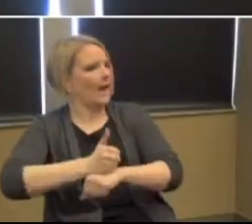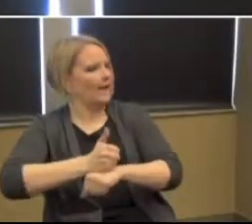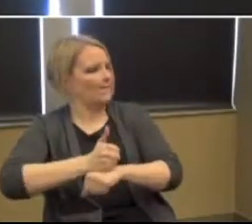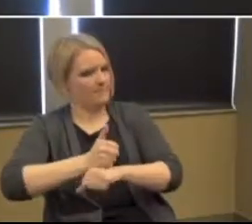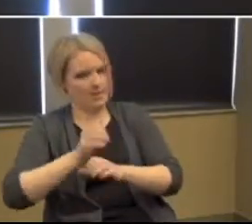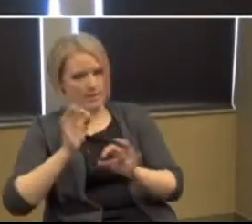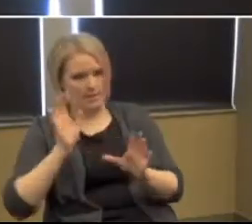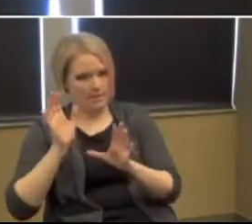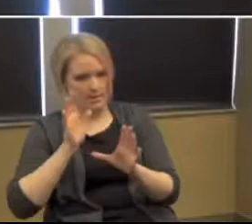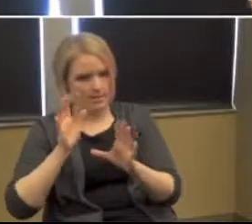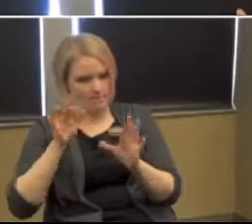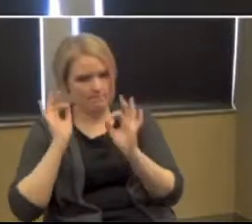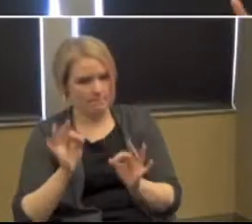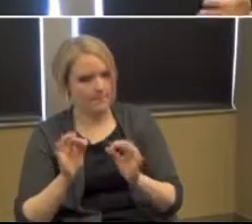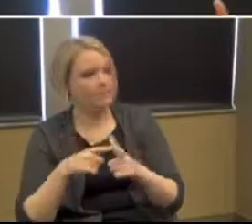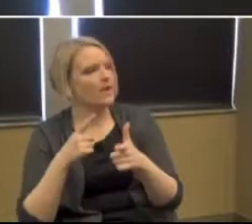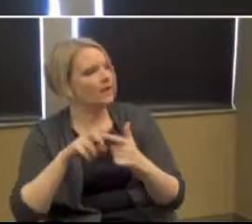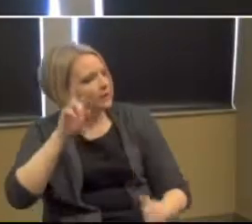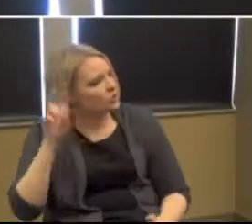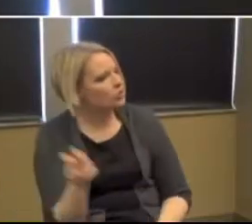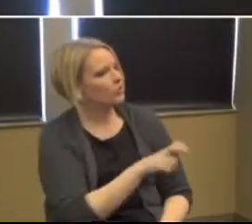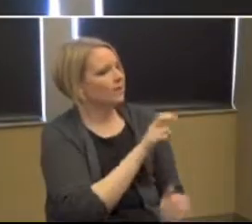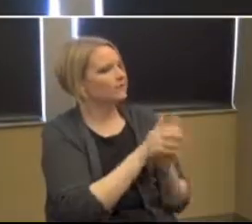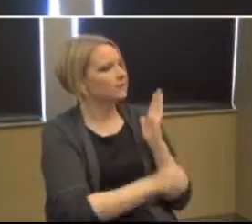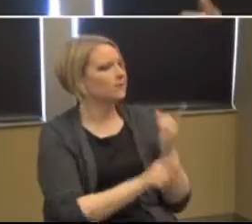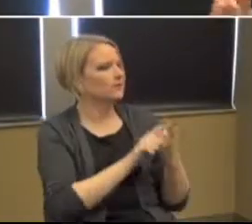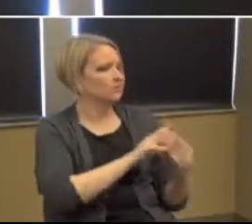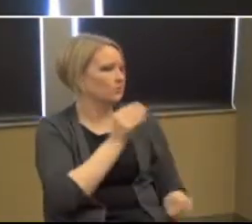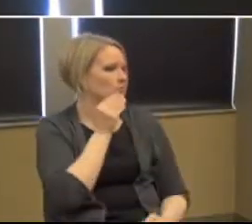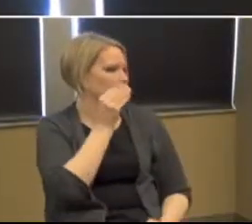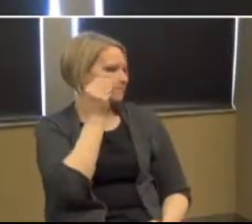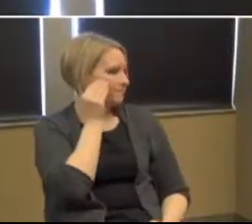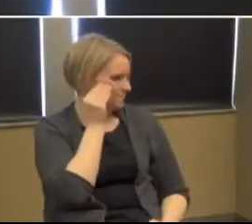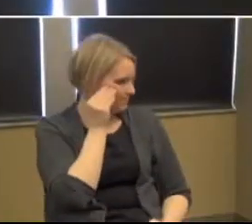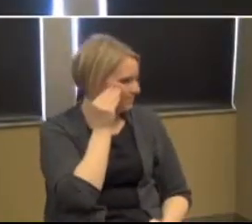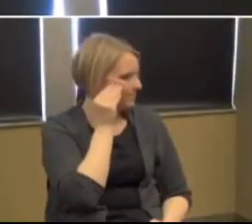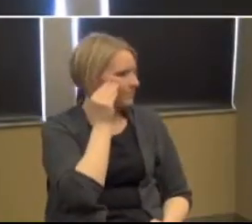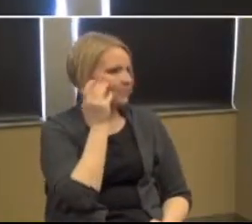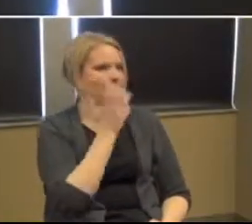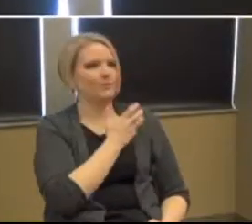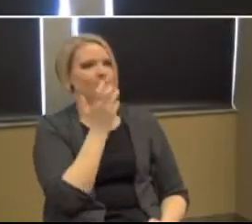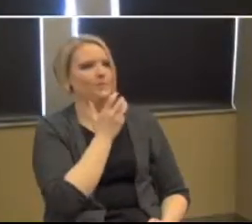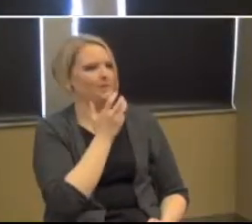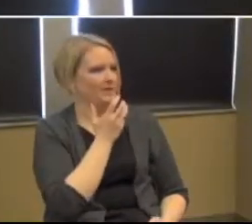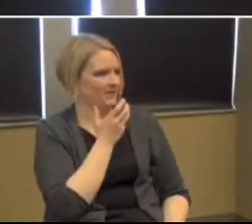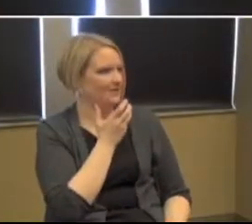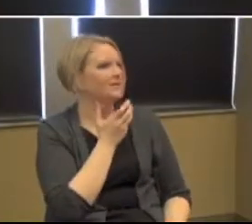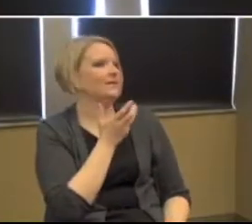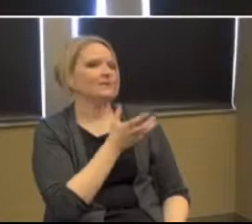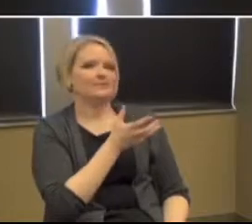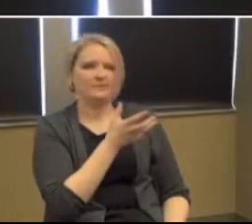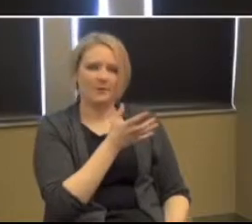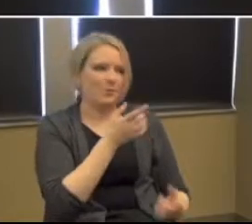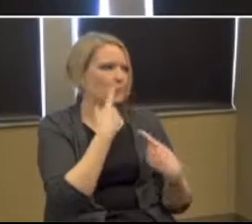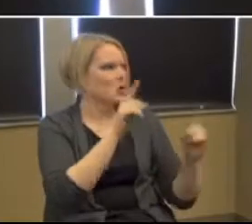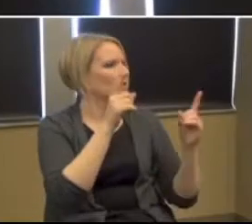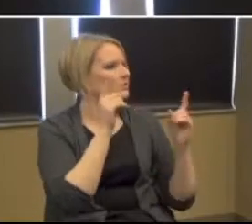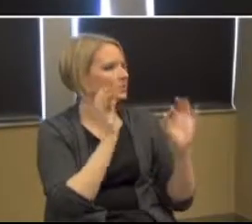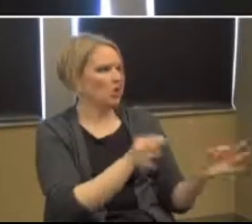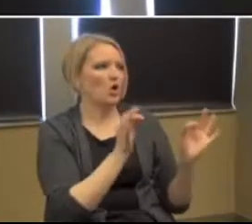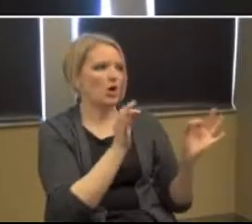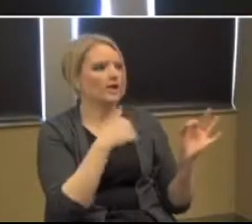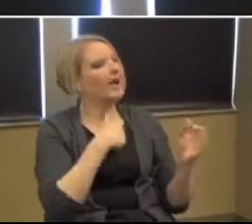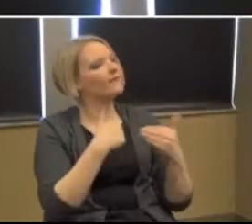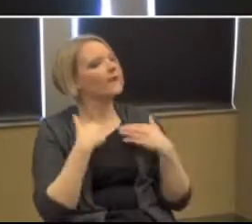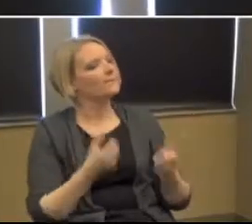one environment and then we generalize that same system to the home. Guess what? It works really well. And I've had